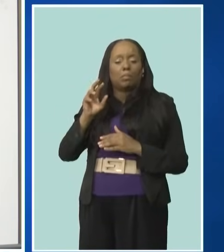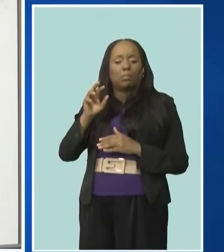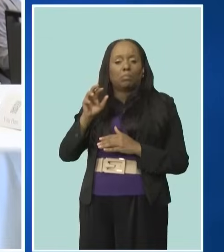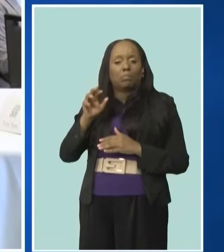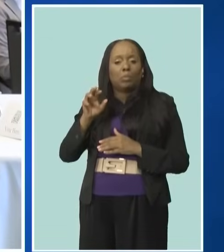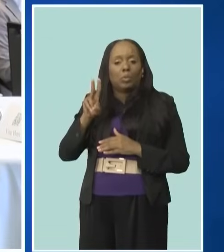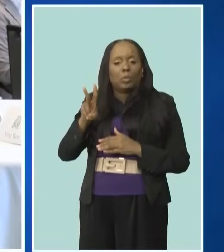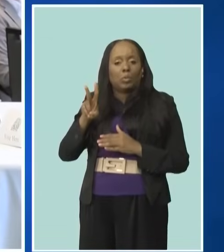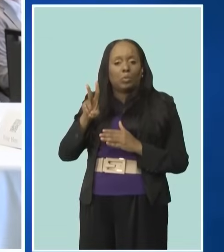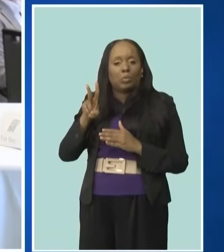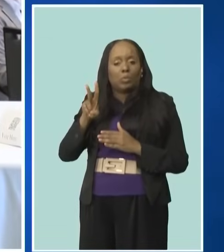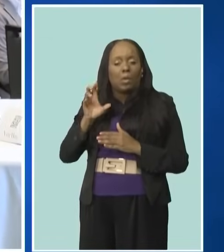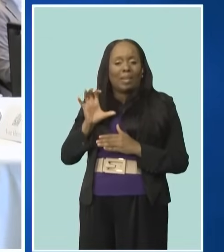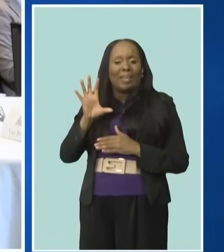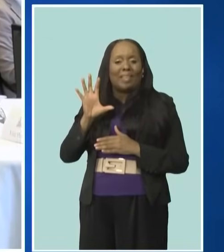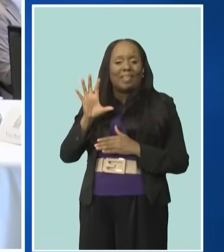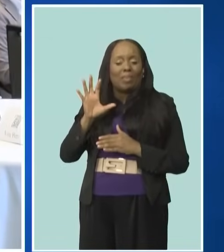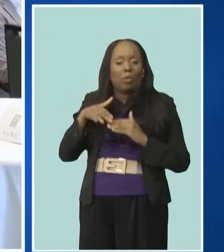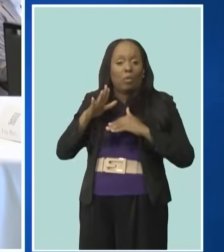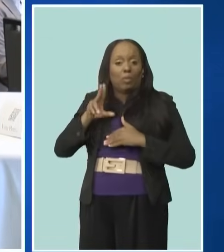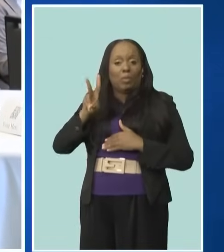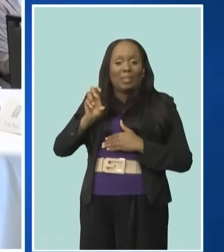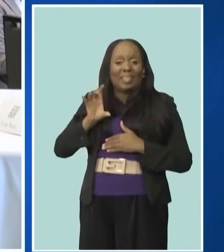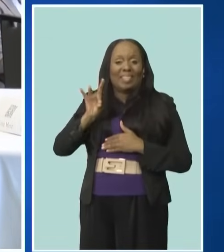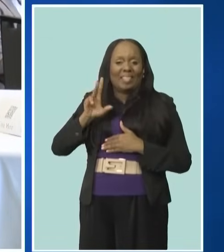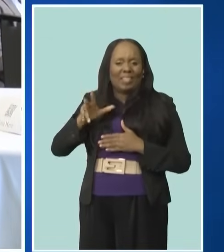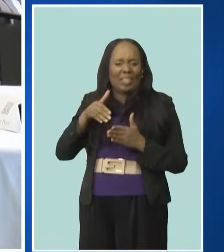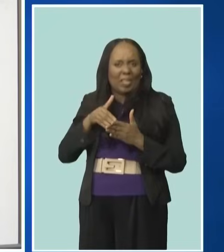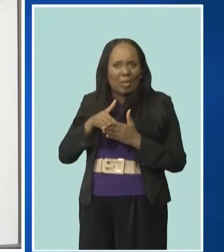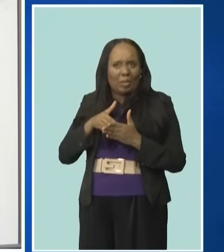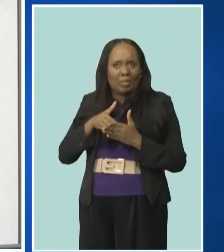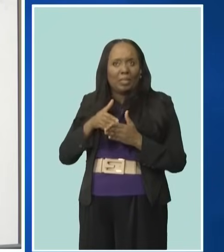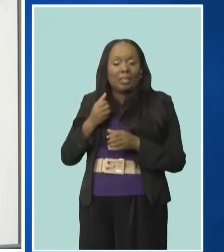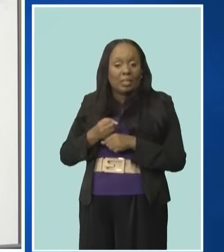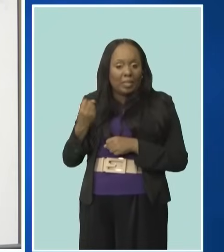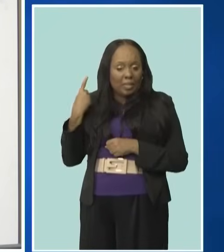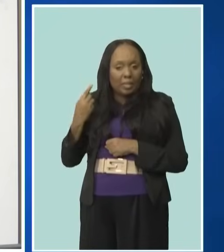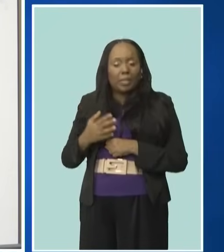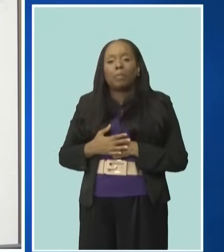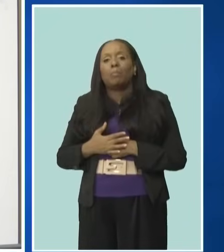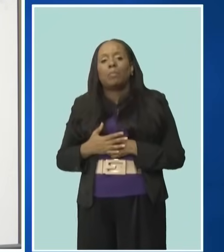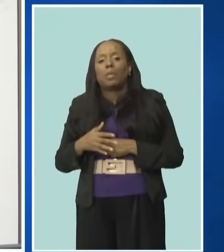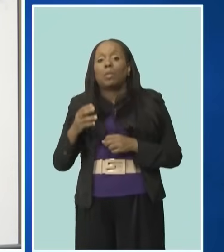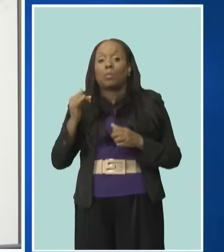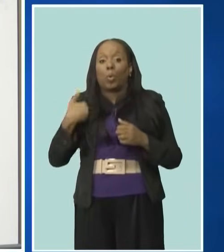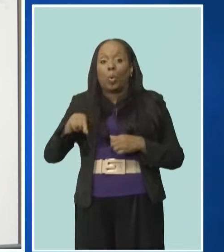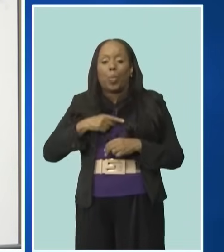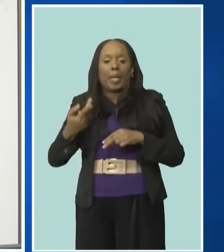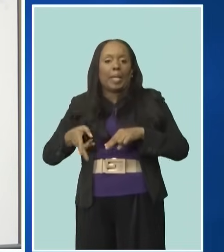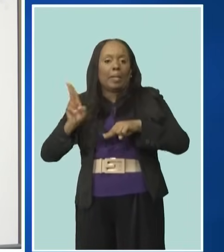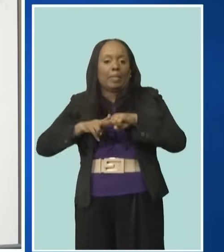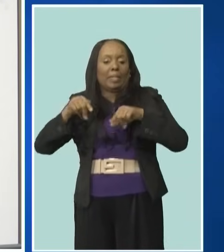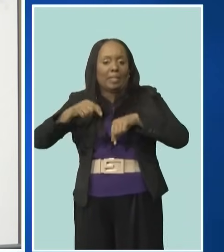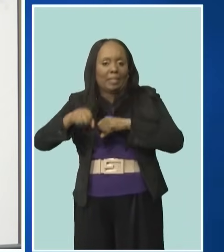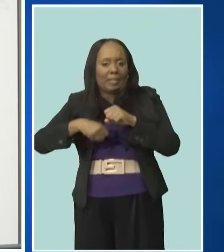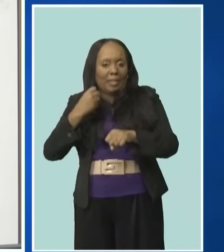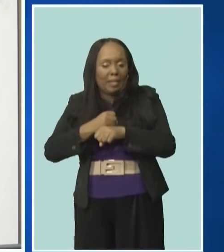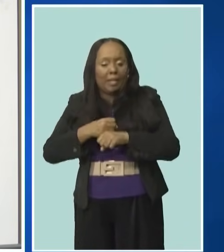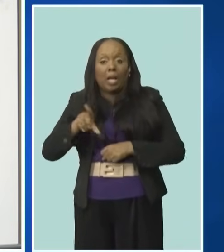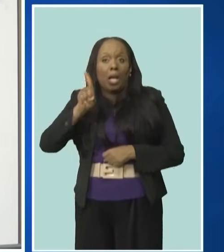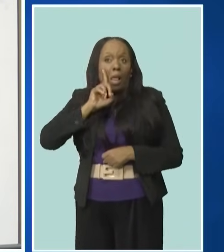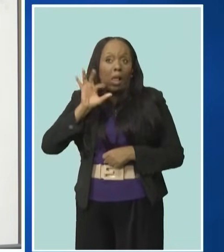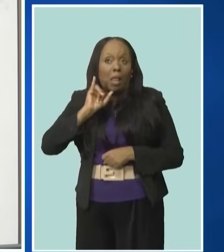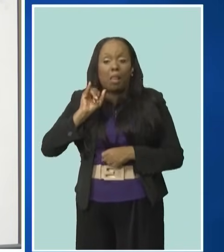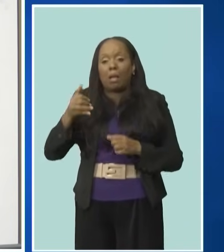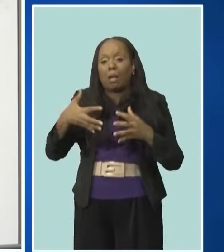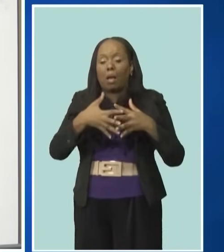283,132 during the same period in 2024. The United States market continued its strong upward trajectory with